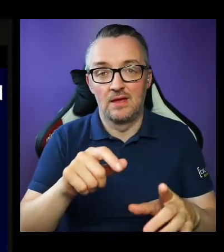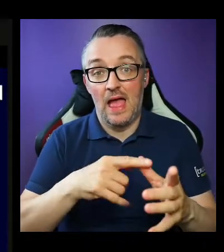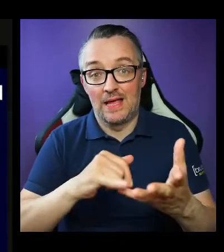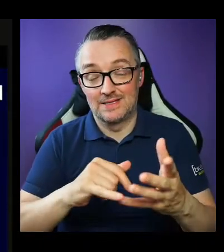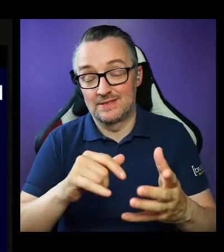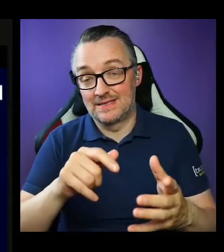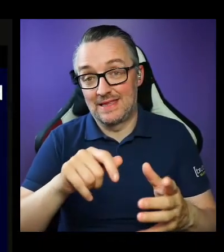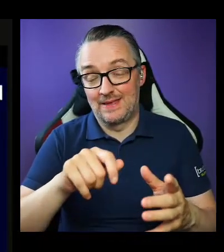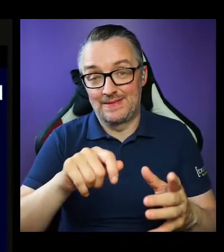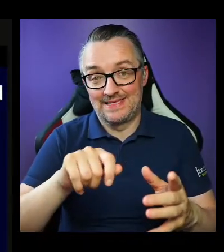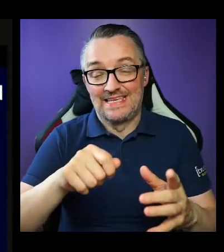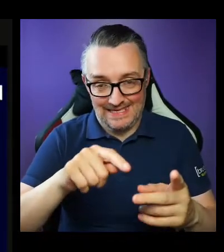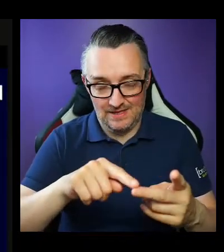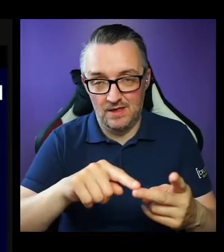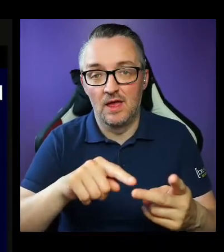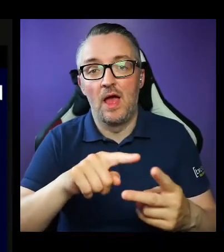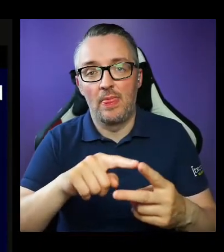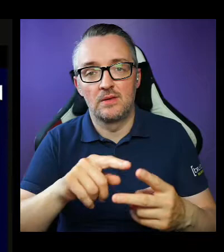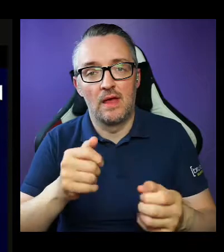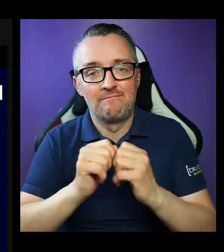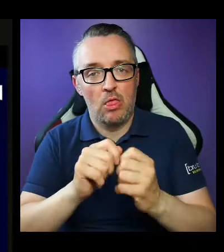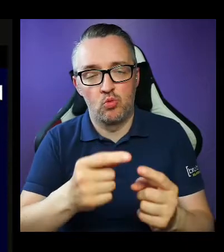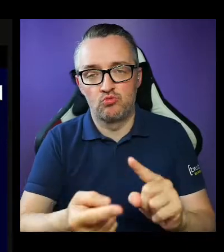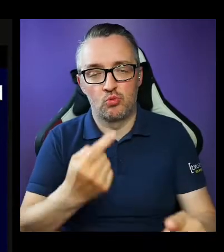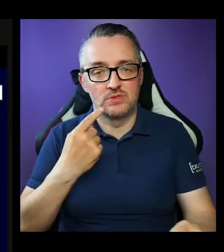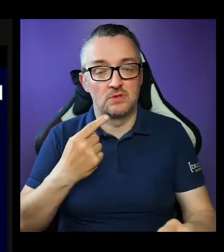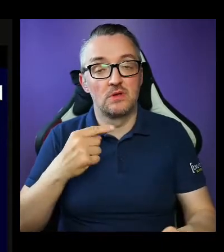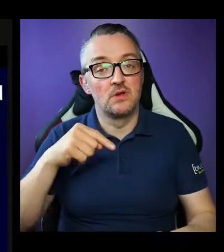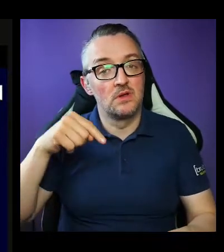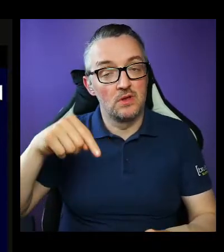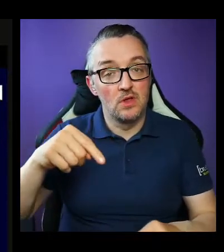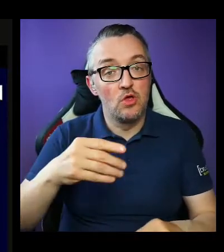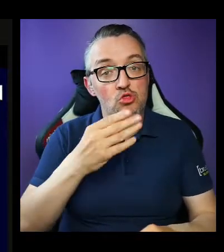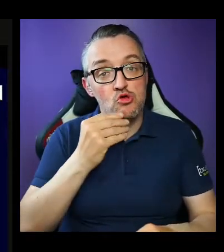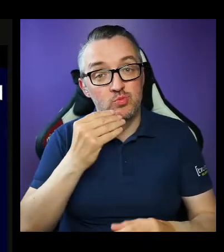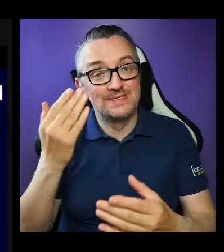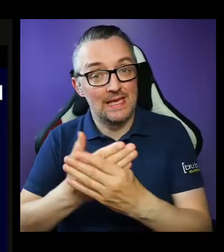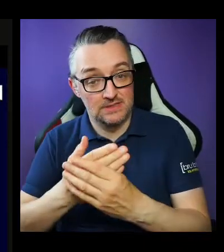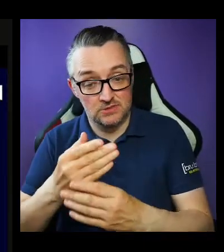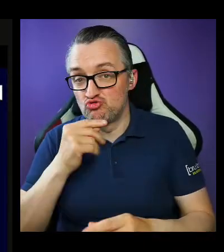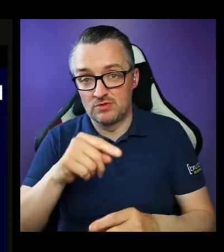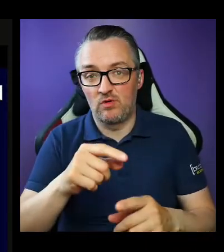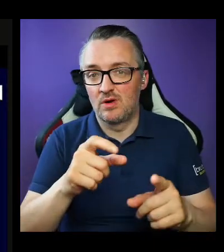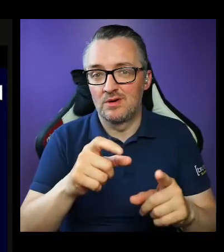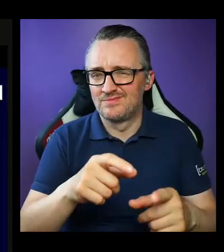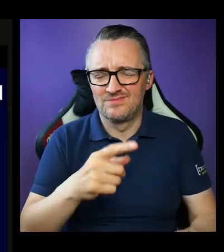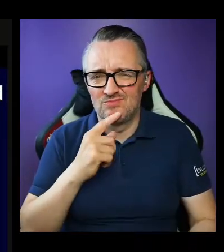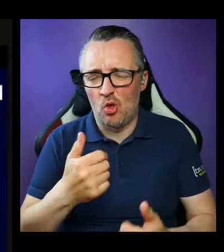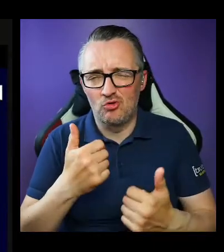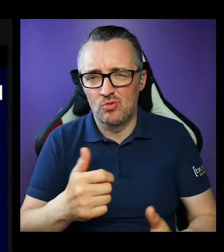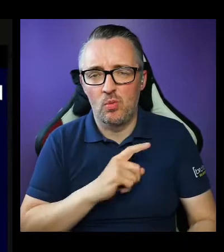of it. And those were the use cases that we're using DynamoDB for, and that wasn't great, because